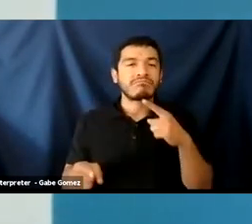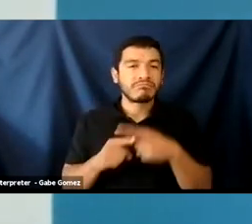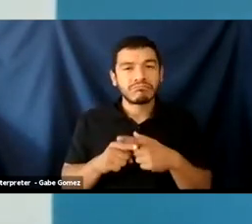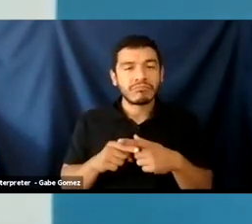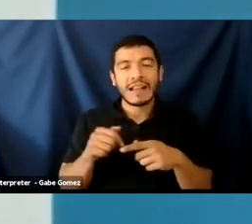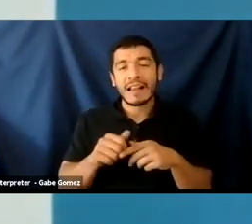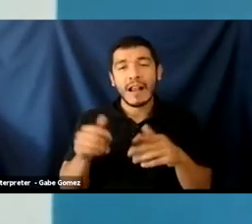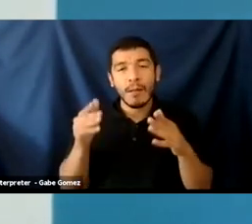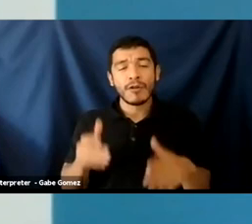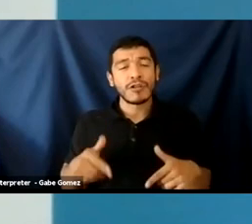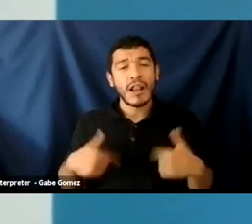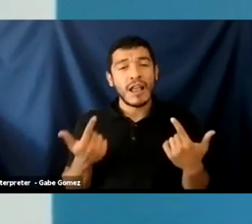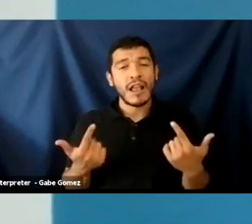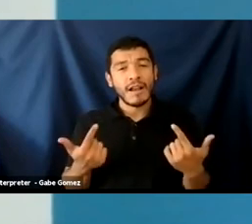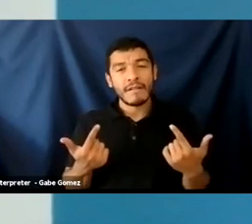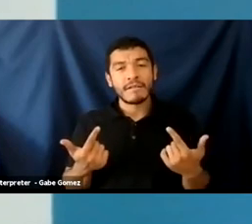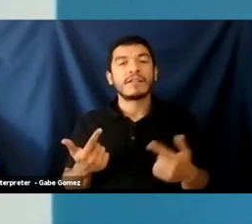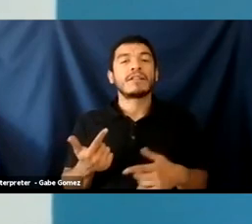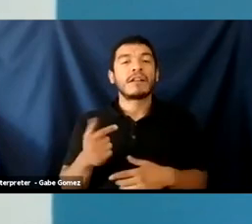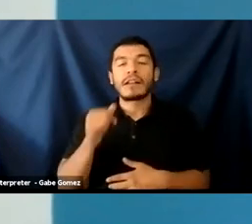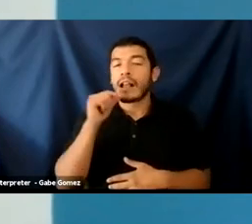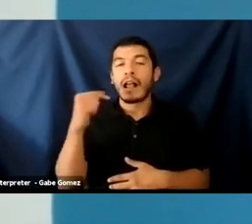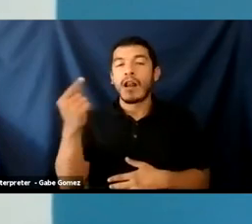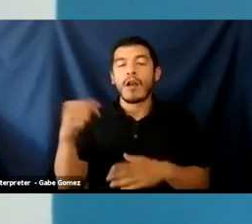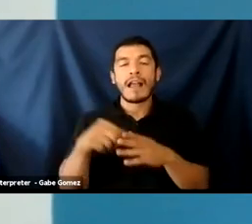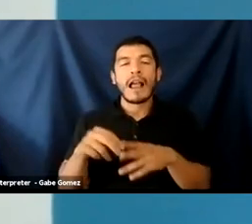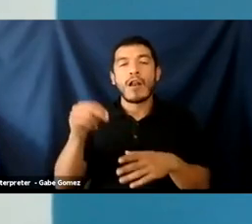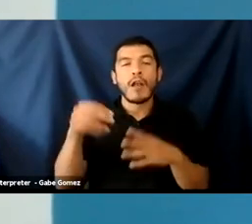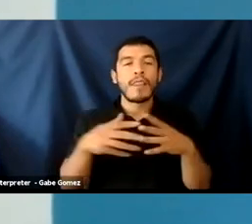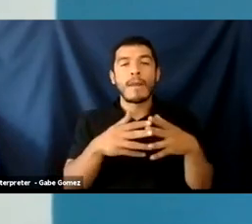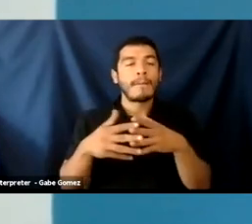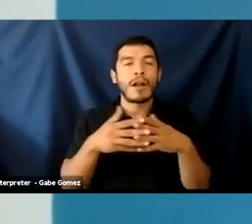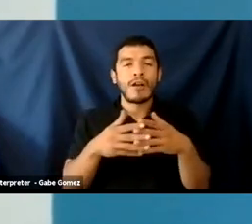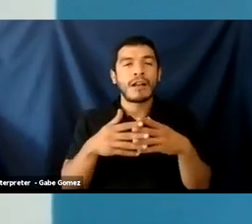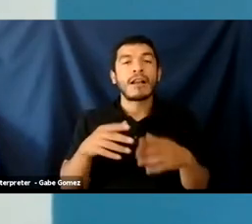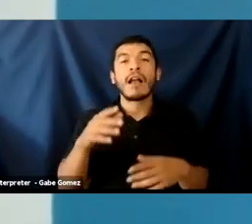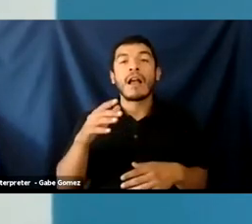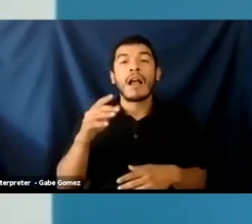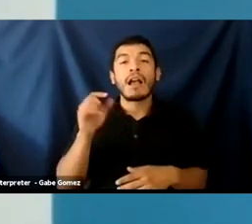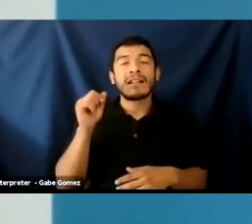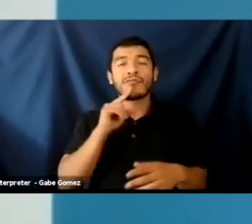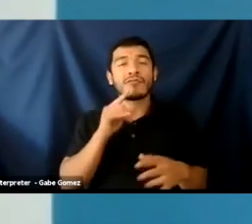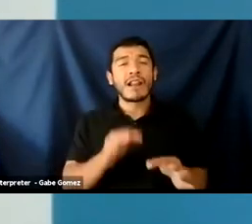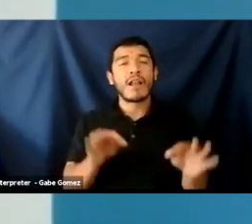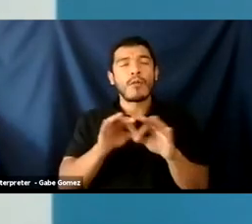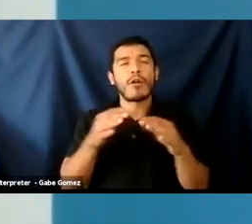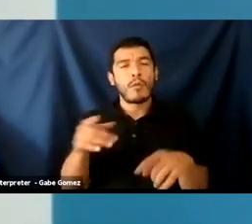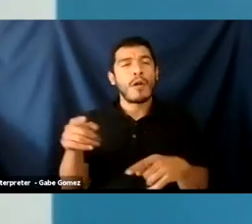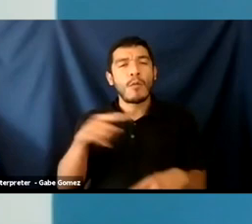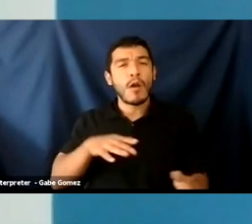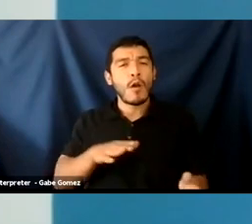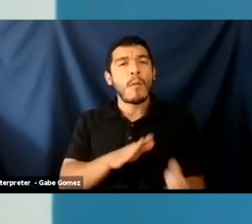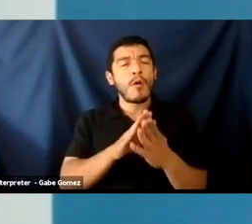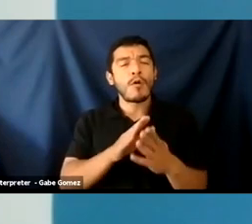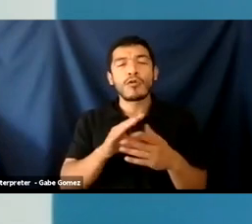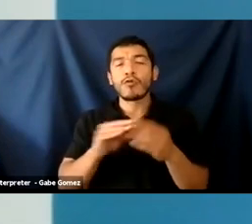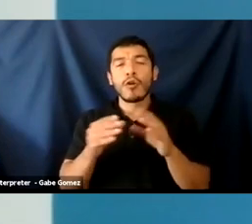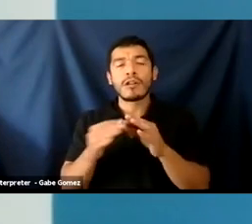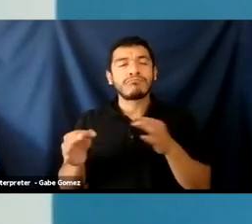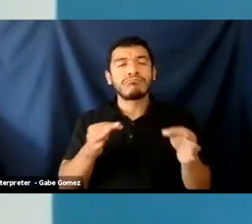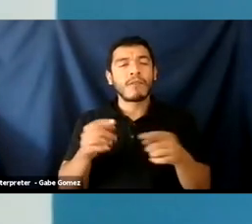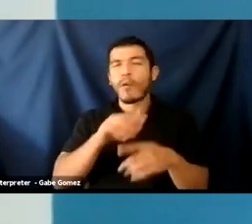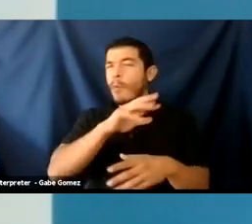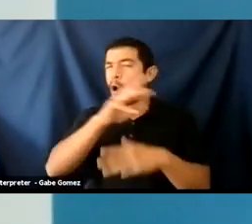person's life on a global scale, not just a North American scale, is important to the way that we approach storytellers from all over the world, because